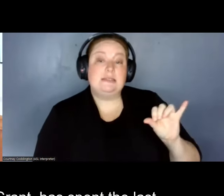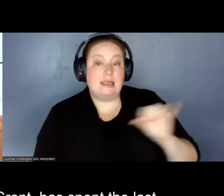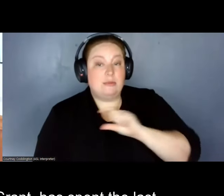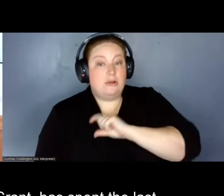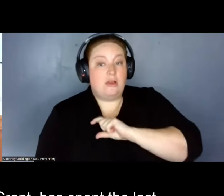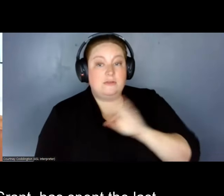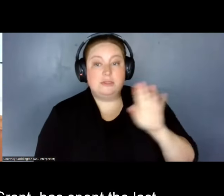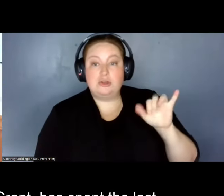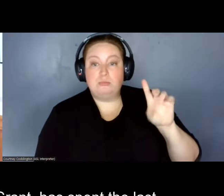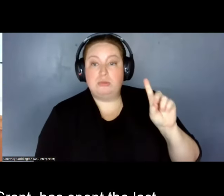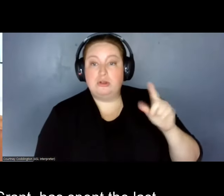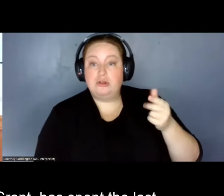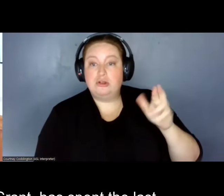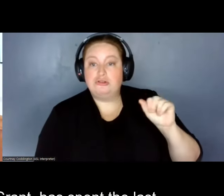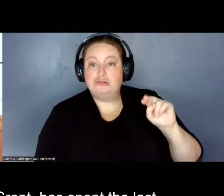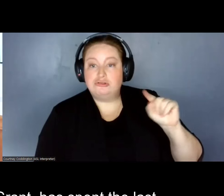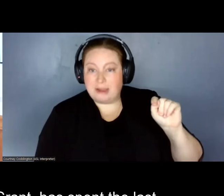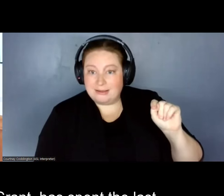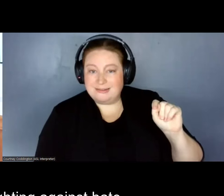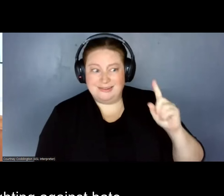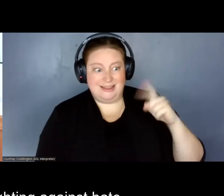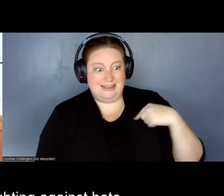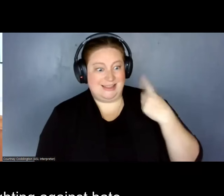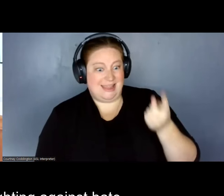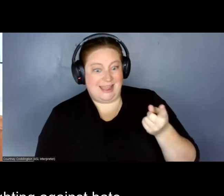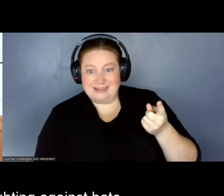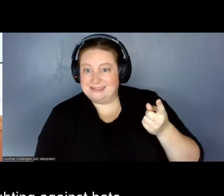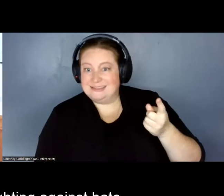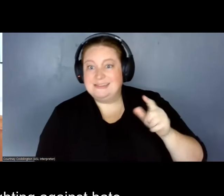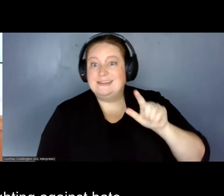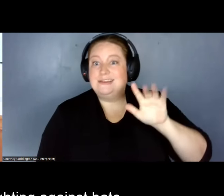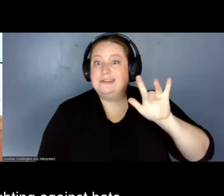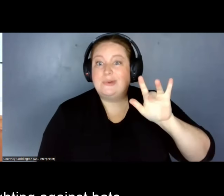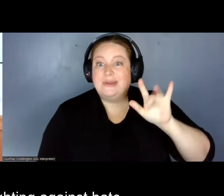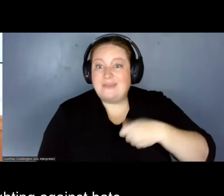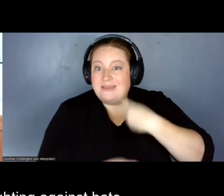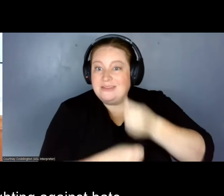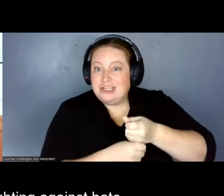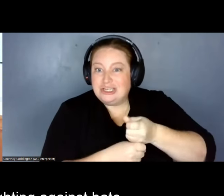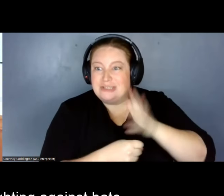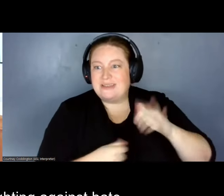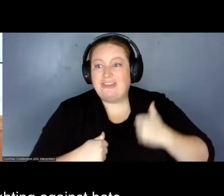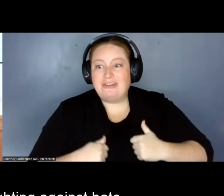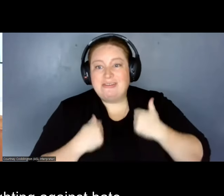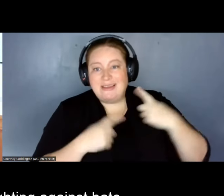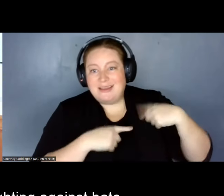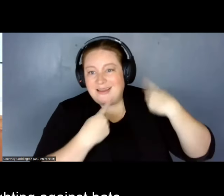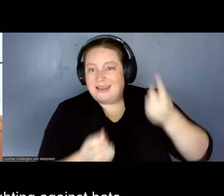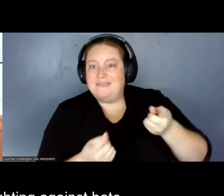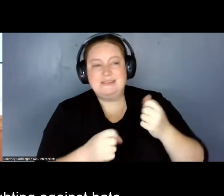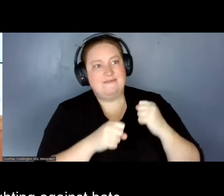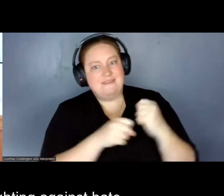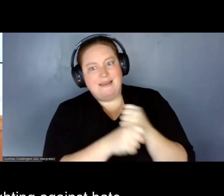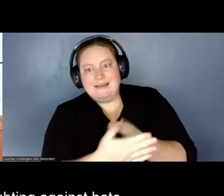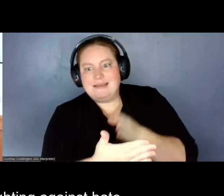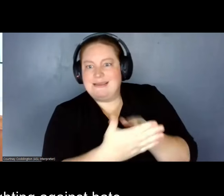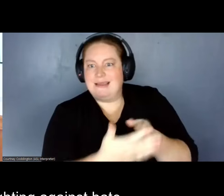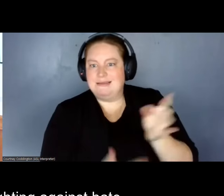Grant, has spent the last quarter century of their lives, 25 years, fighting against